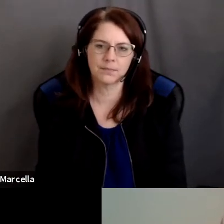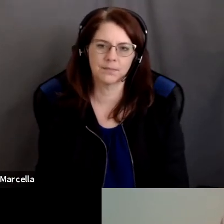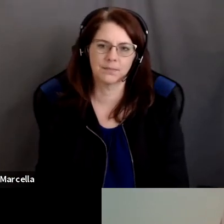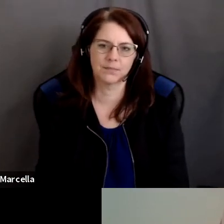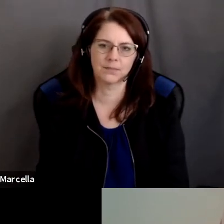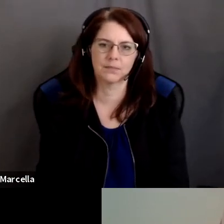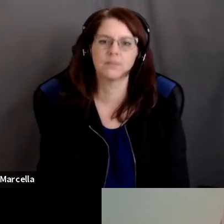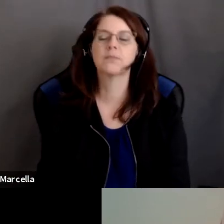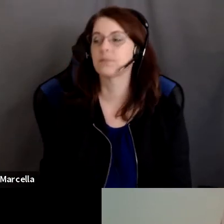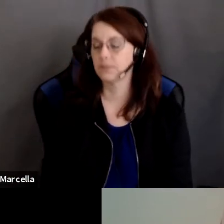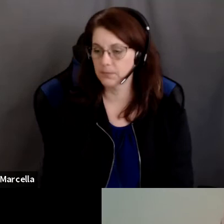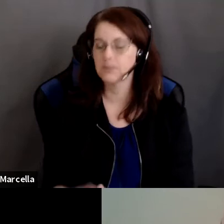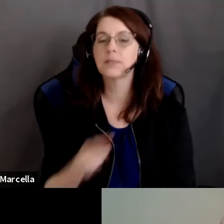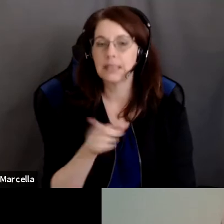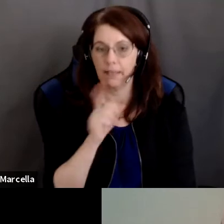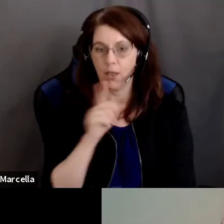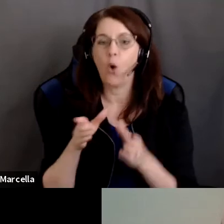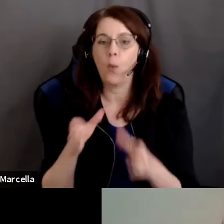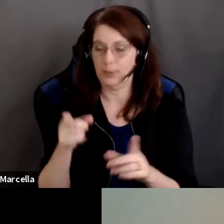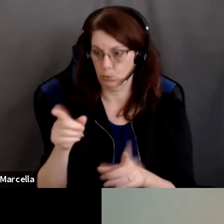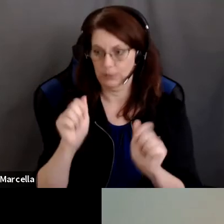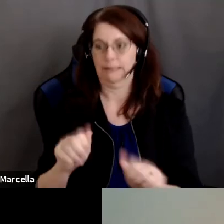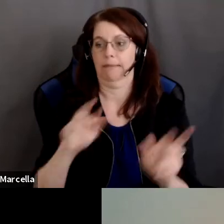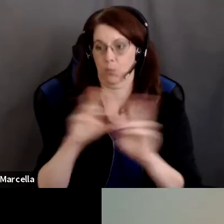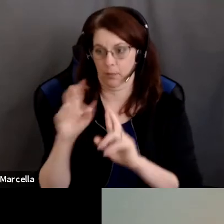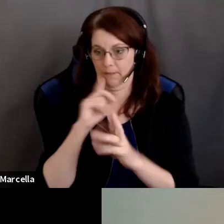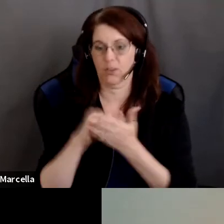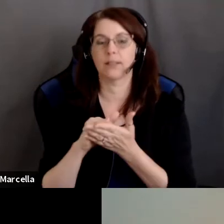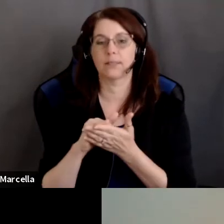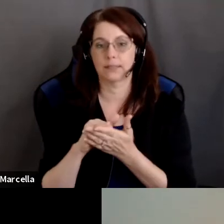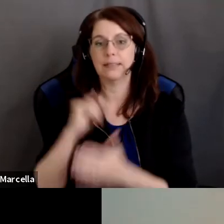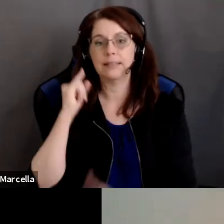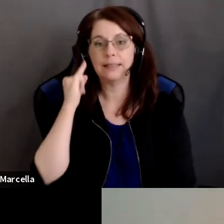There are ways that you can prepare for that. If you